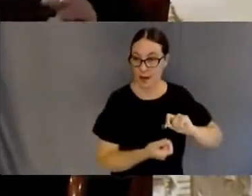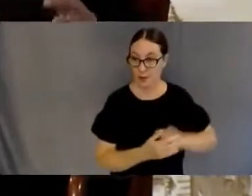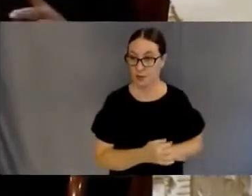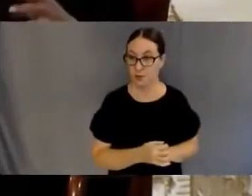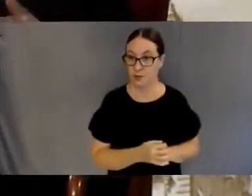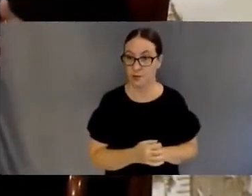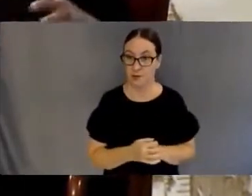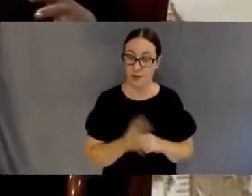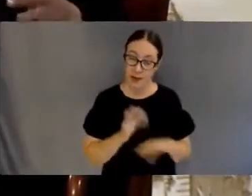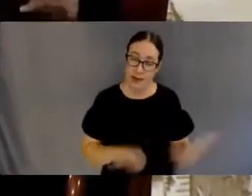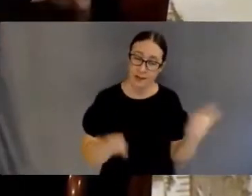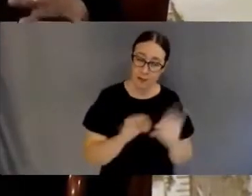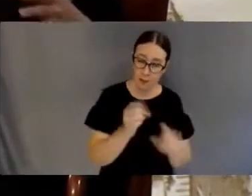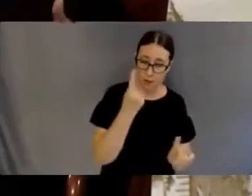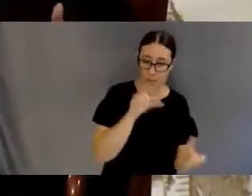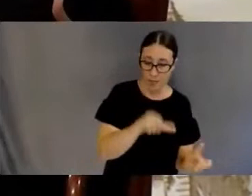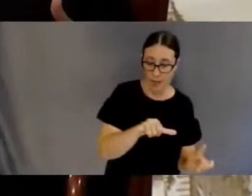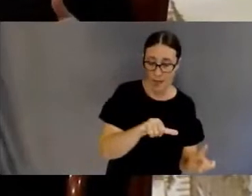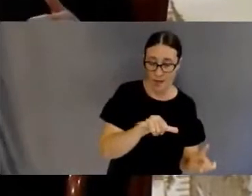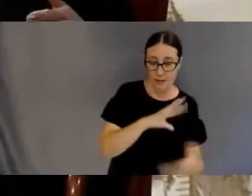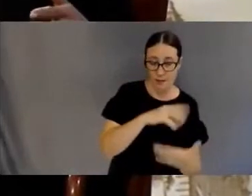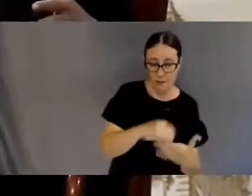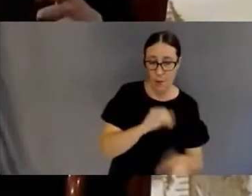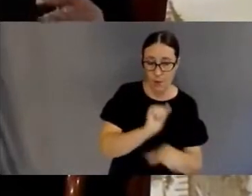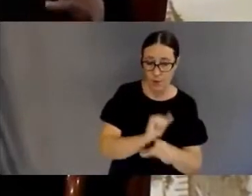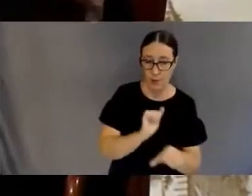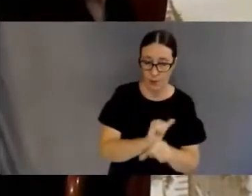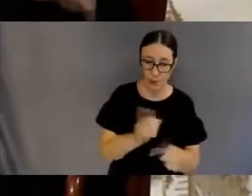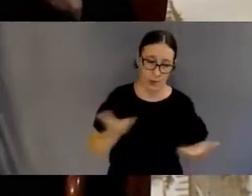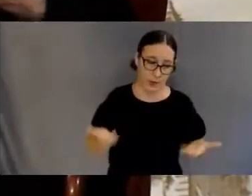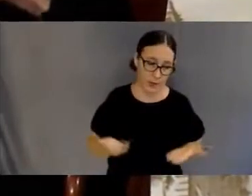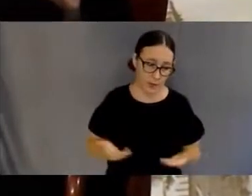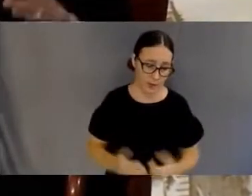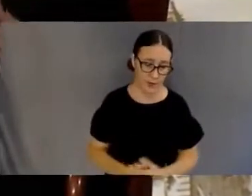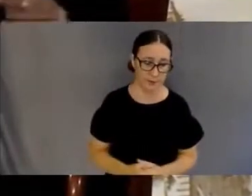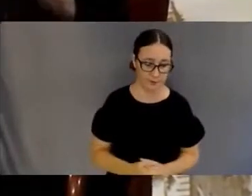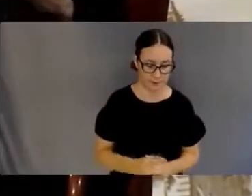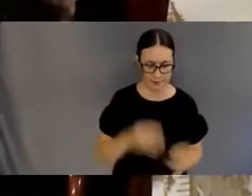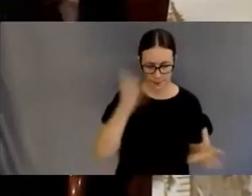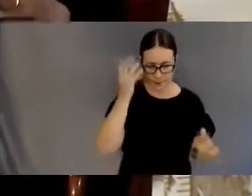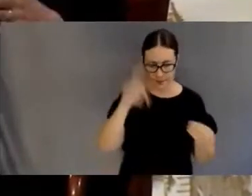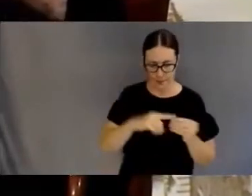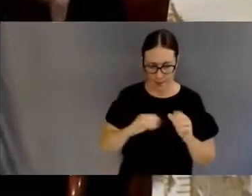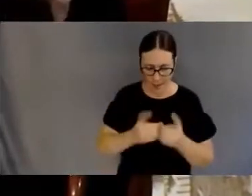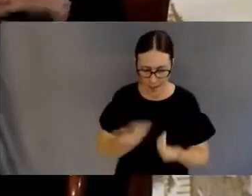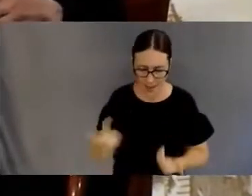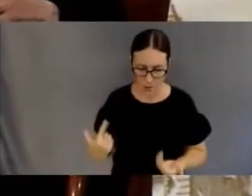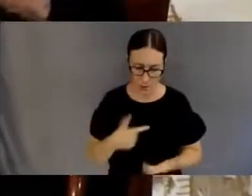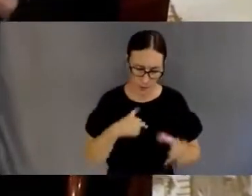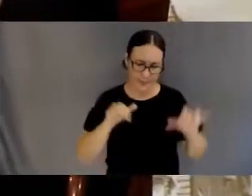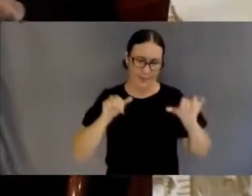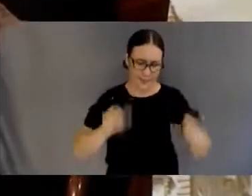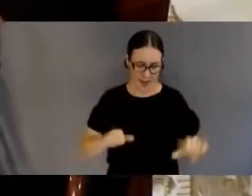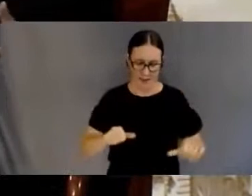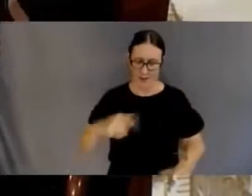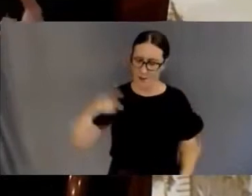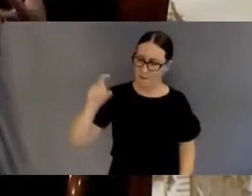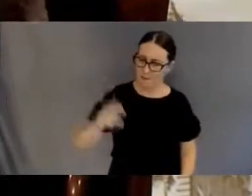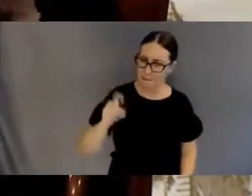to understand that that's part of the work that is at play, is to think about how we actually can and